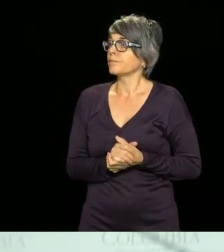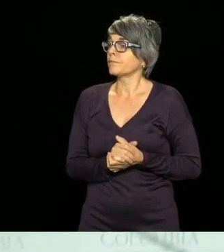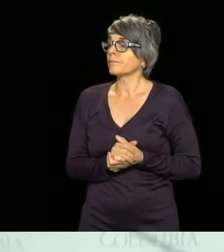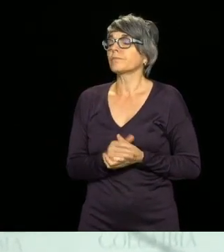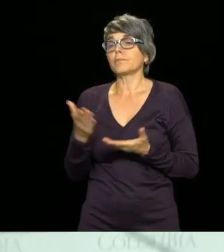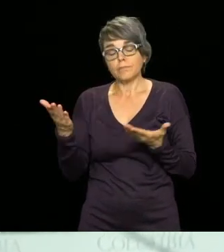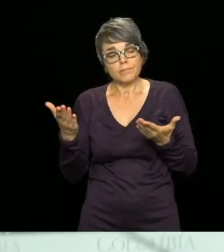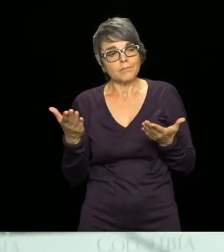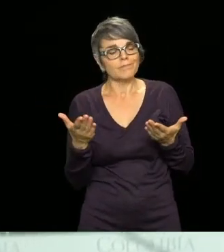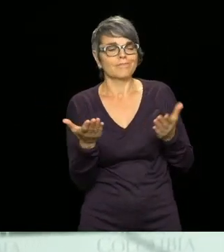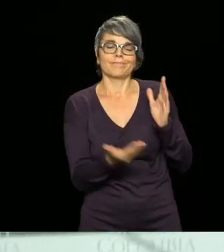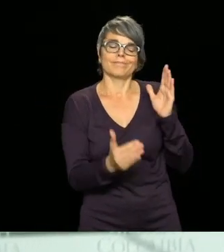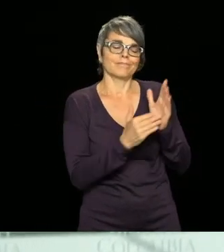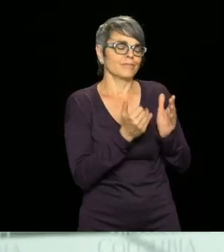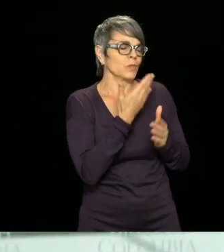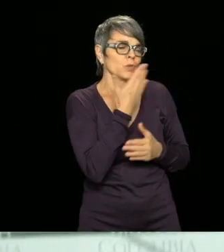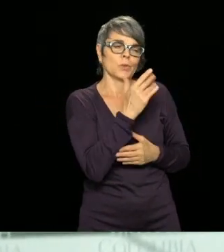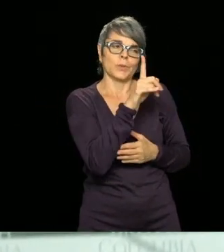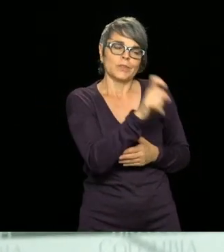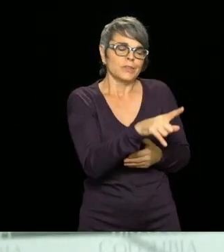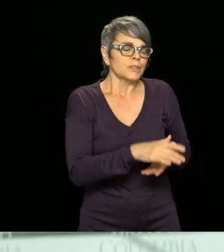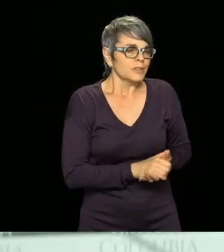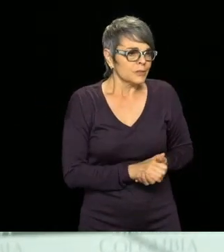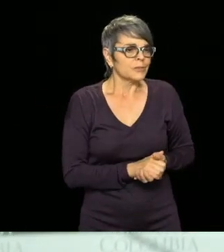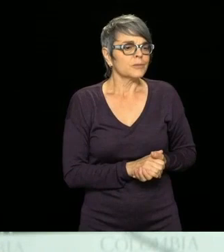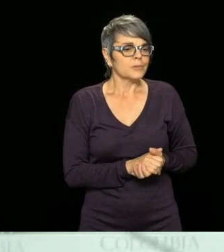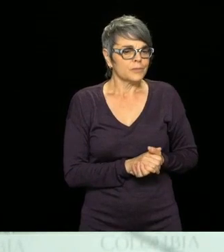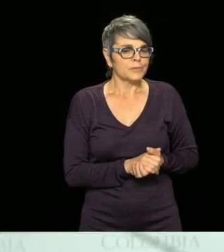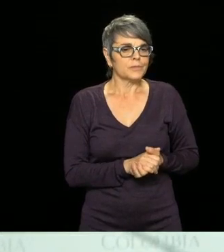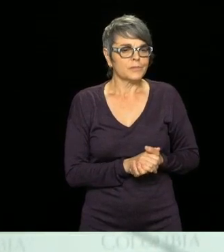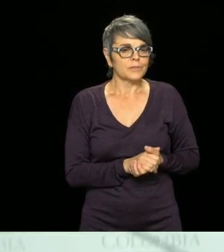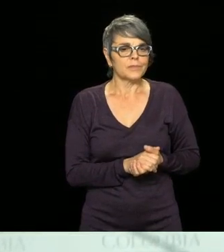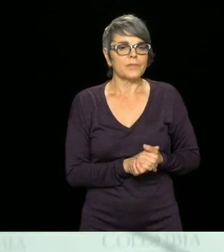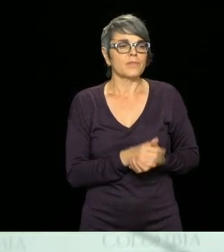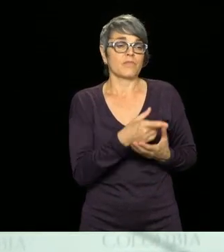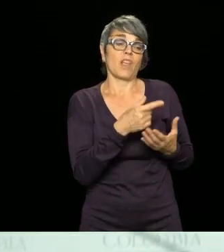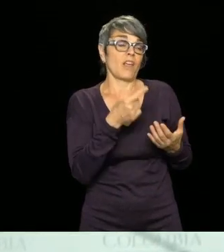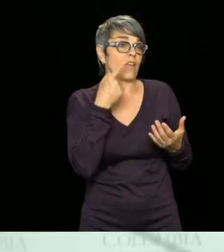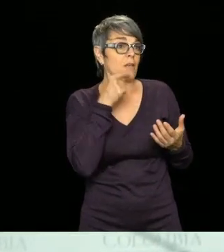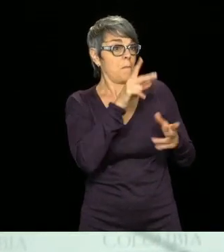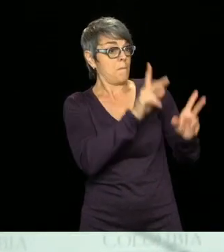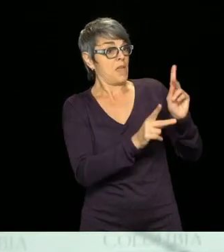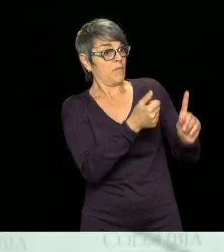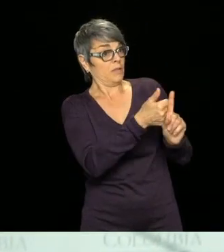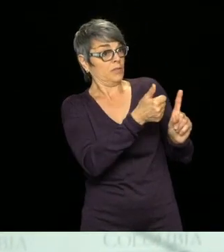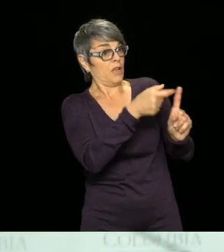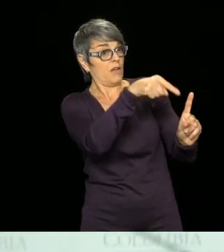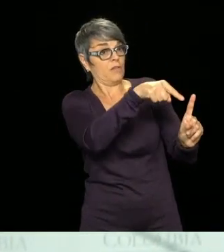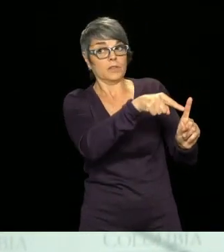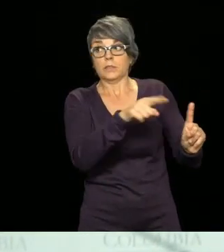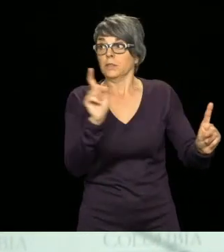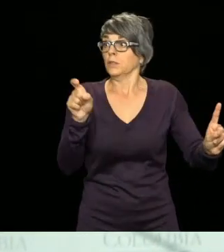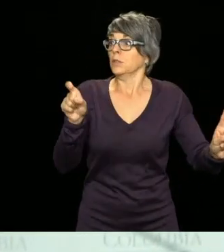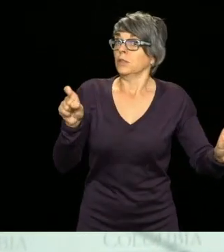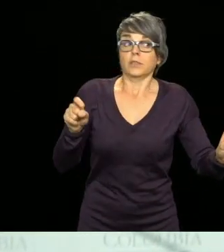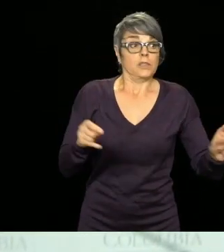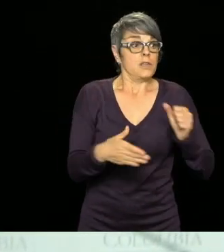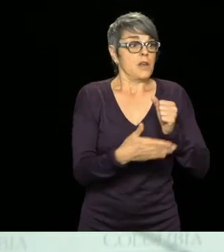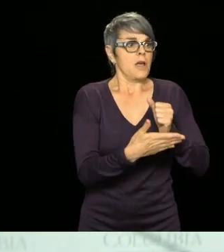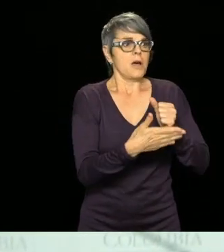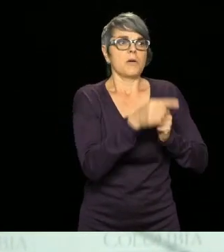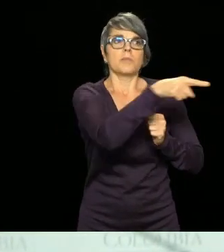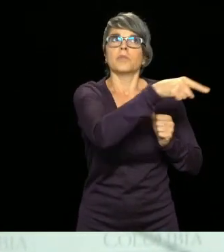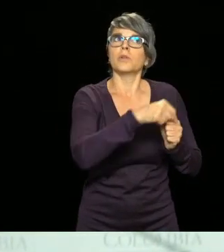and I would fall back on the ingenuity of people in need. I think, you know, we are concerned